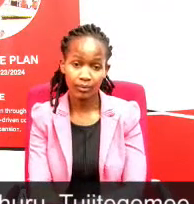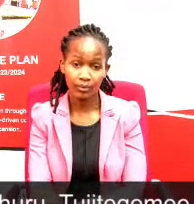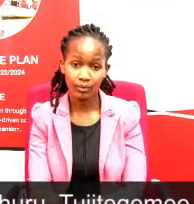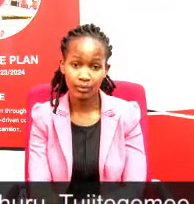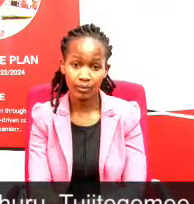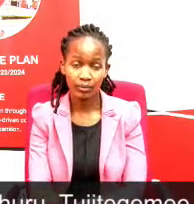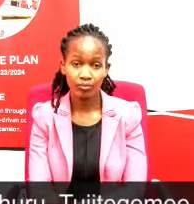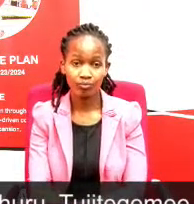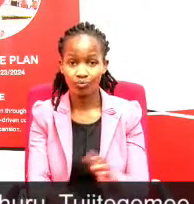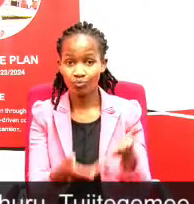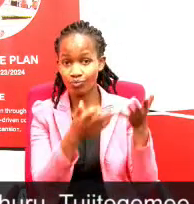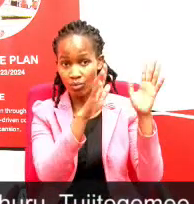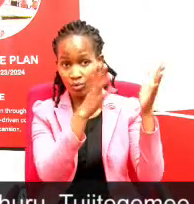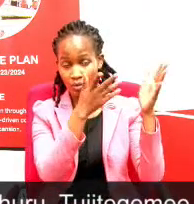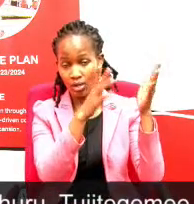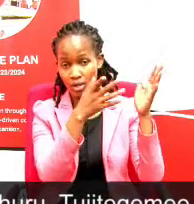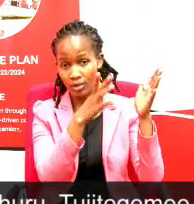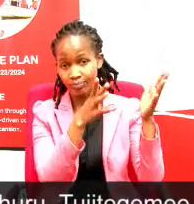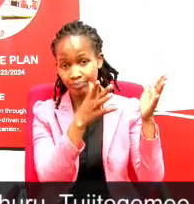An applause.